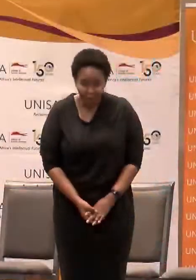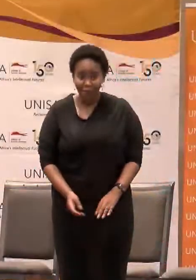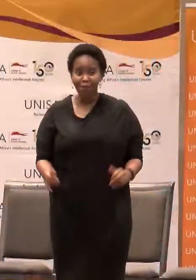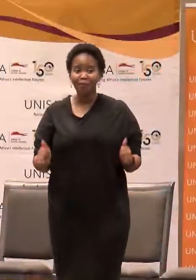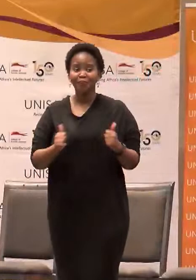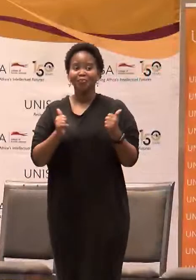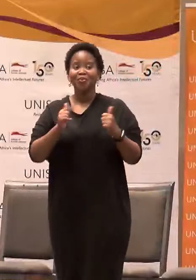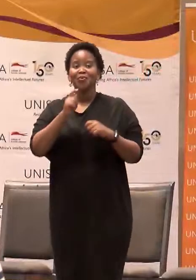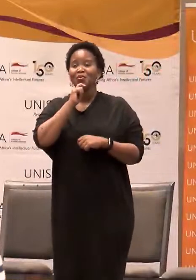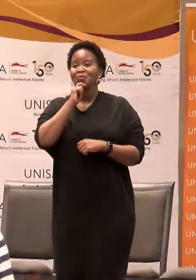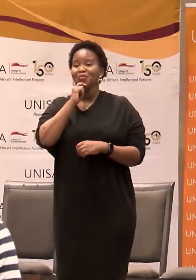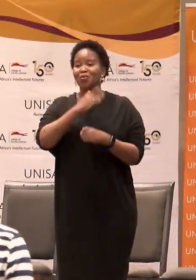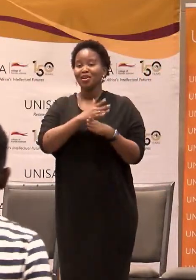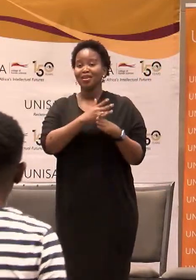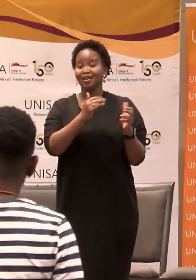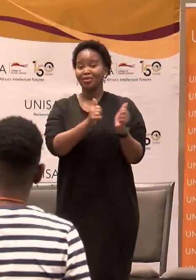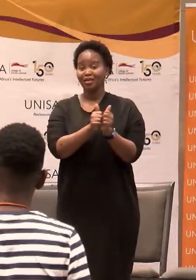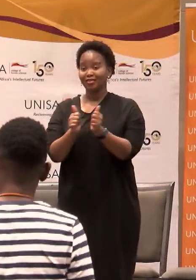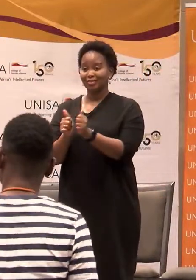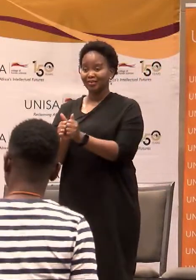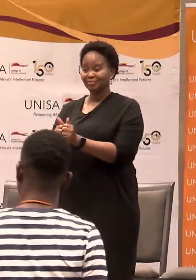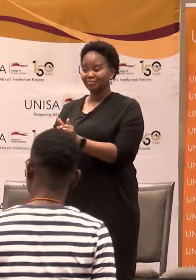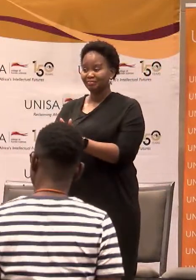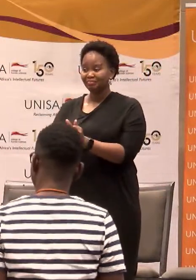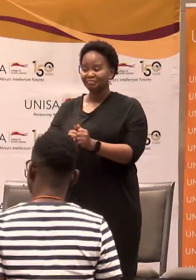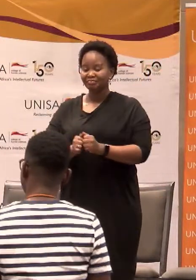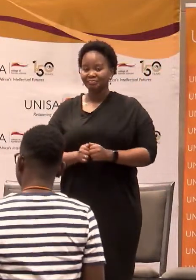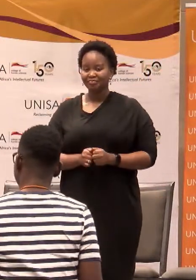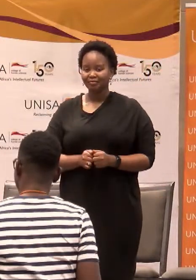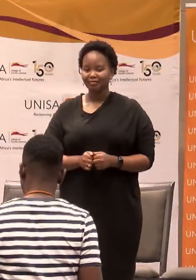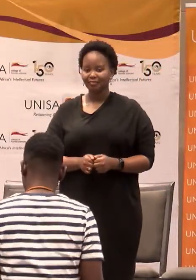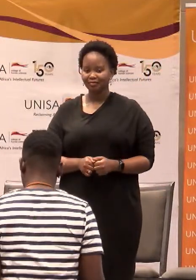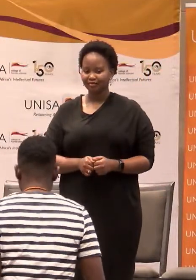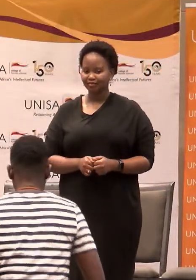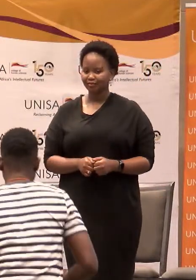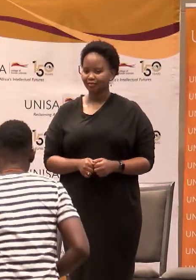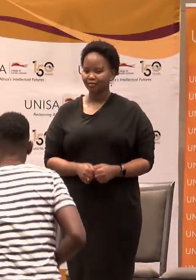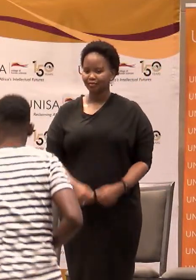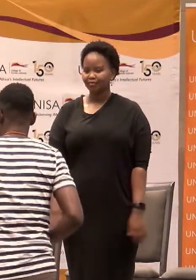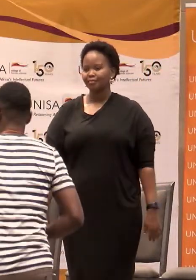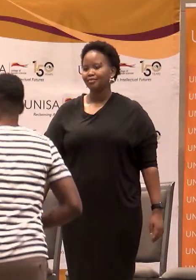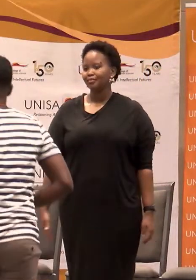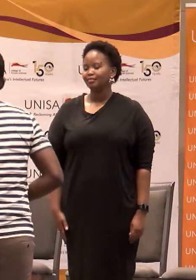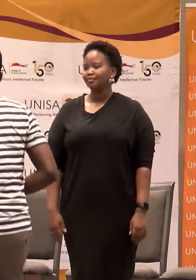Good morning, colleagues. I hope you are well.